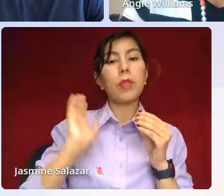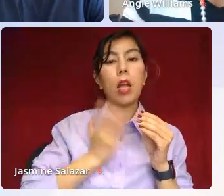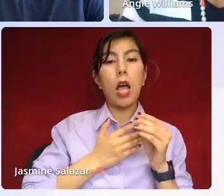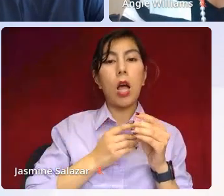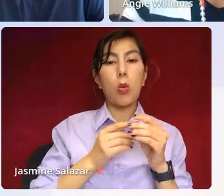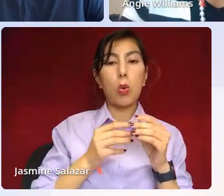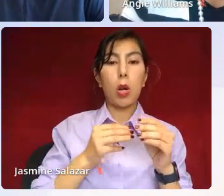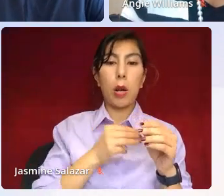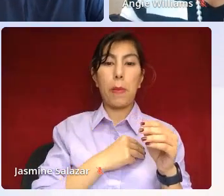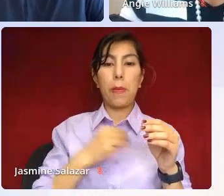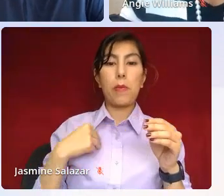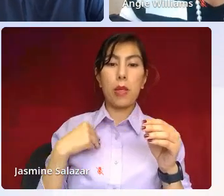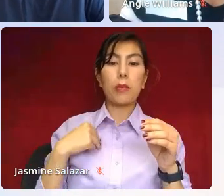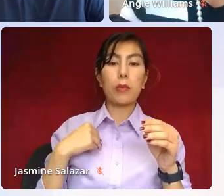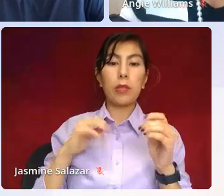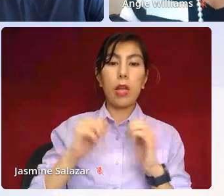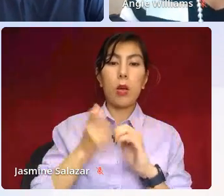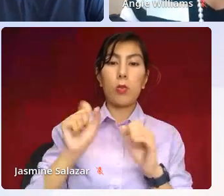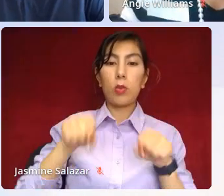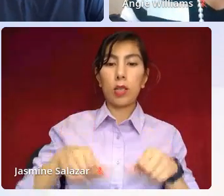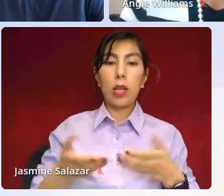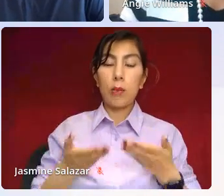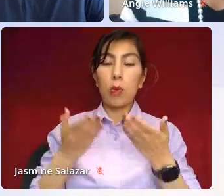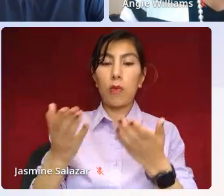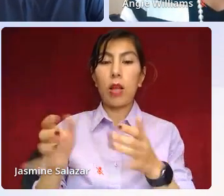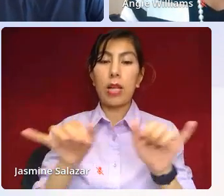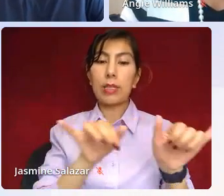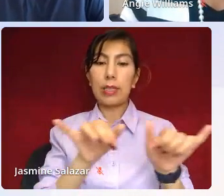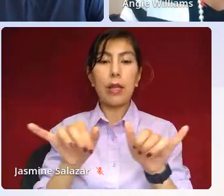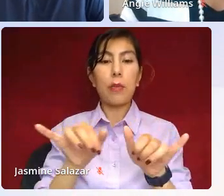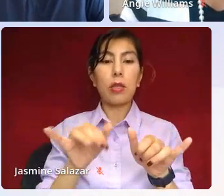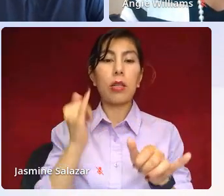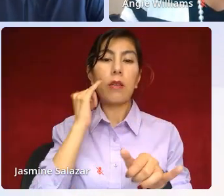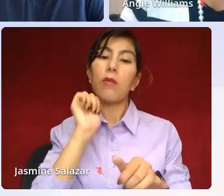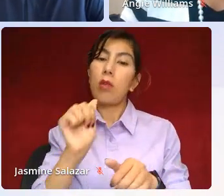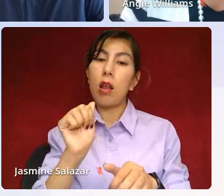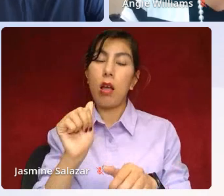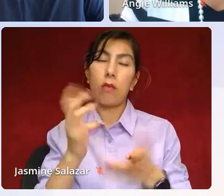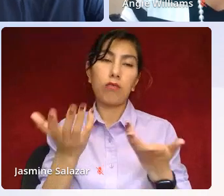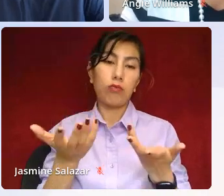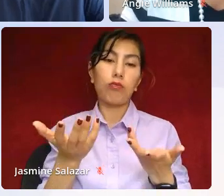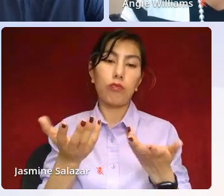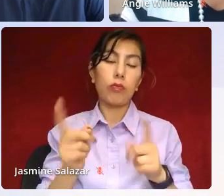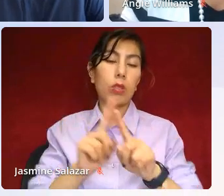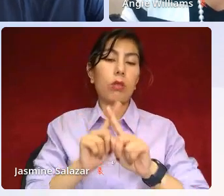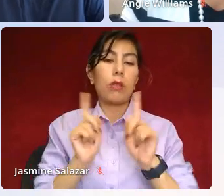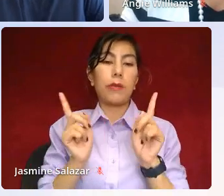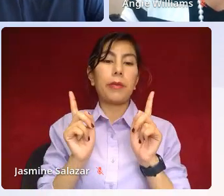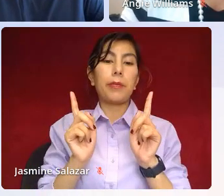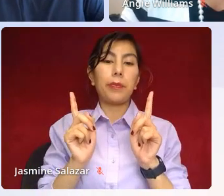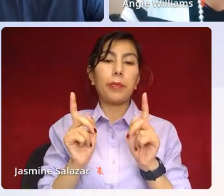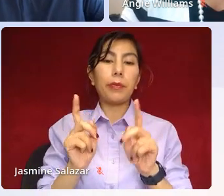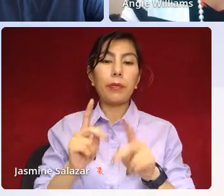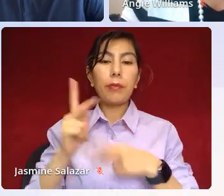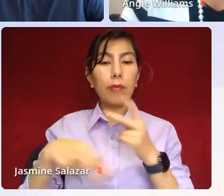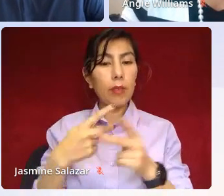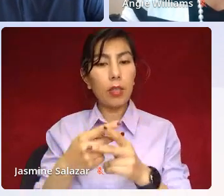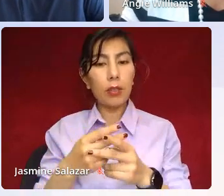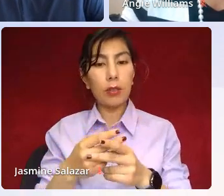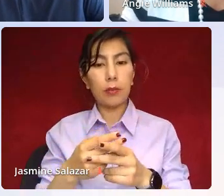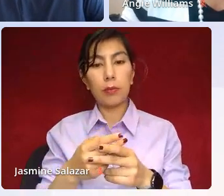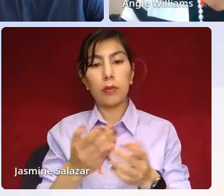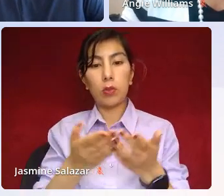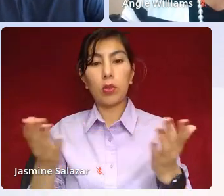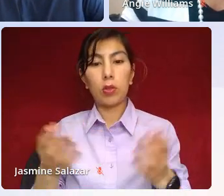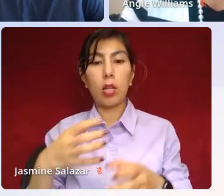how we can provide similar, if not, different types of services off the reservation,